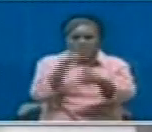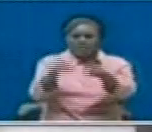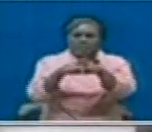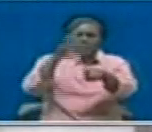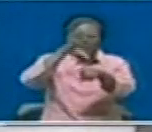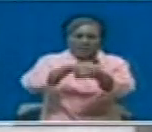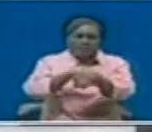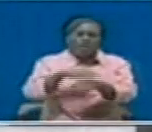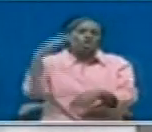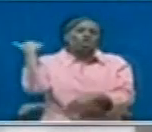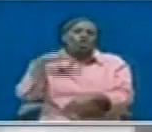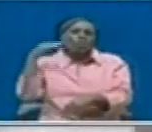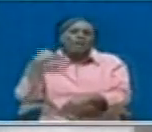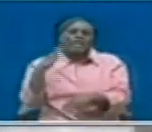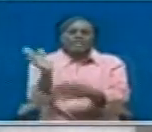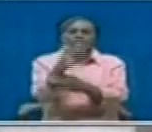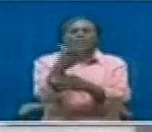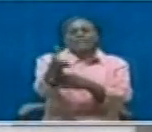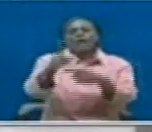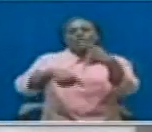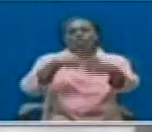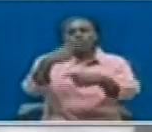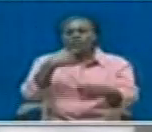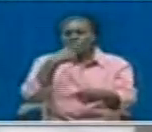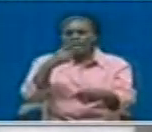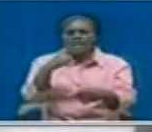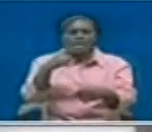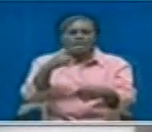kama uwizi wa samaki itaendelea. Pia tukasema